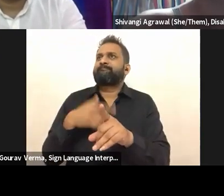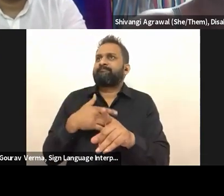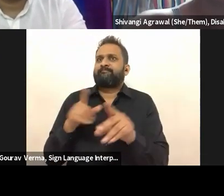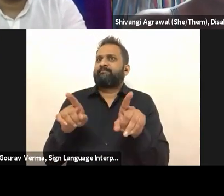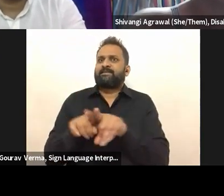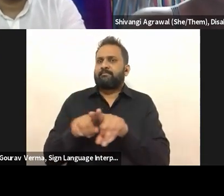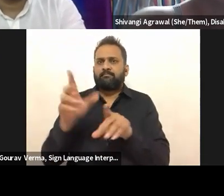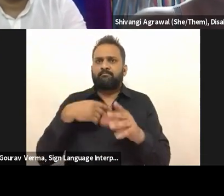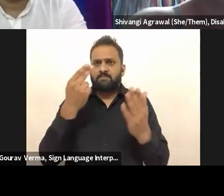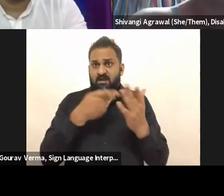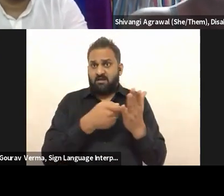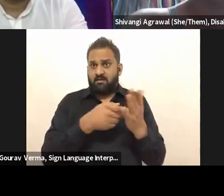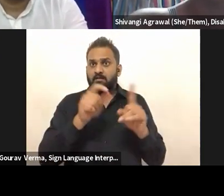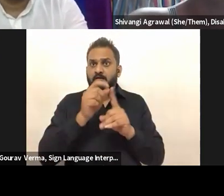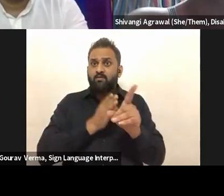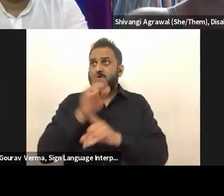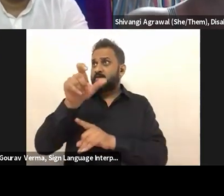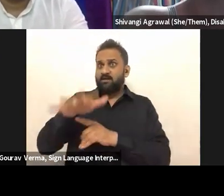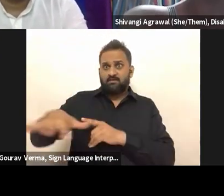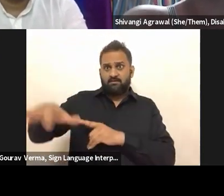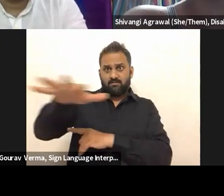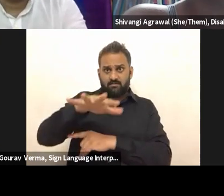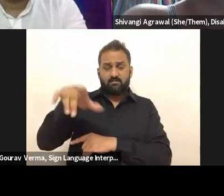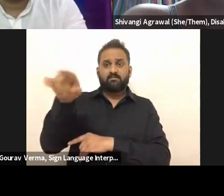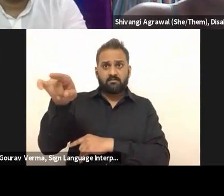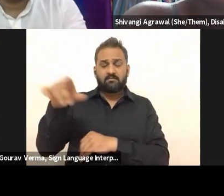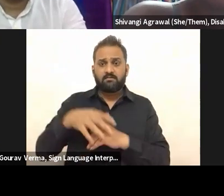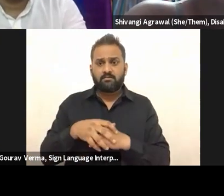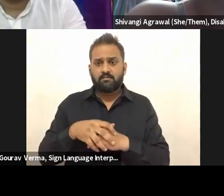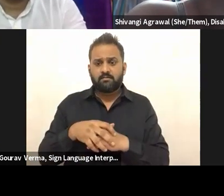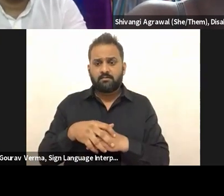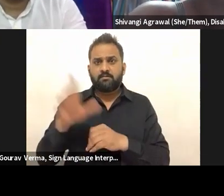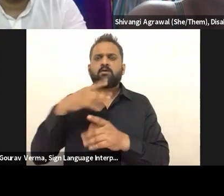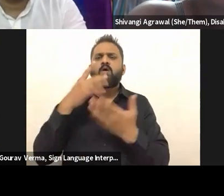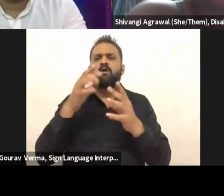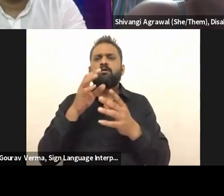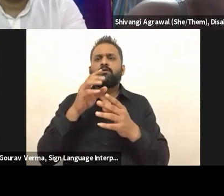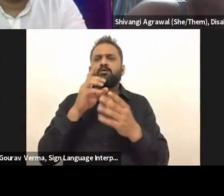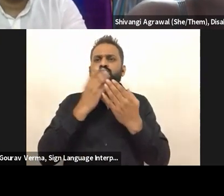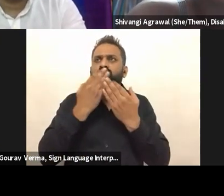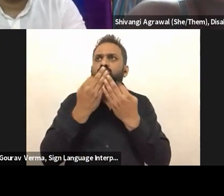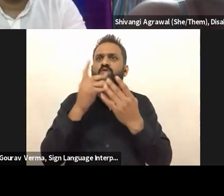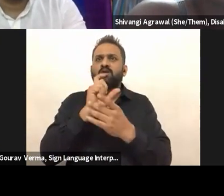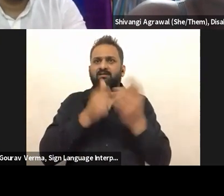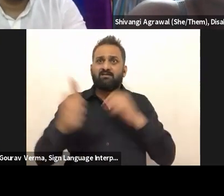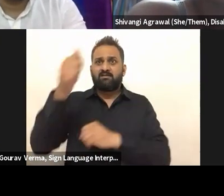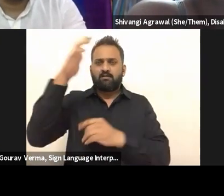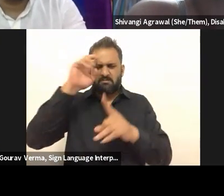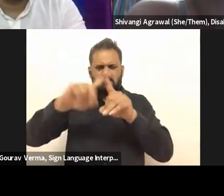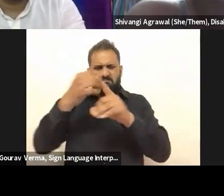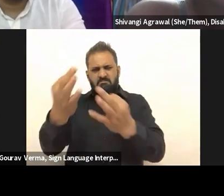the professional, the person who is the head of an institution, knows more about art than the